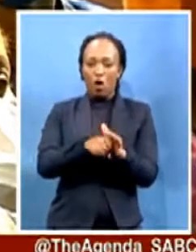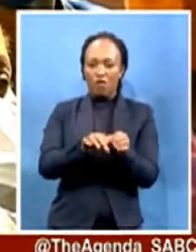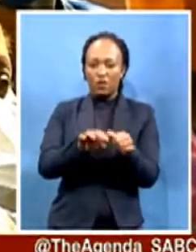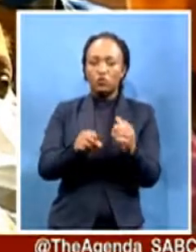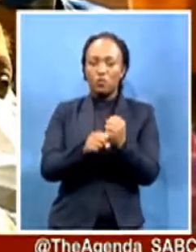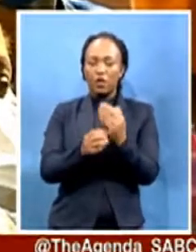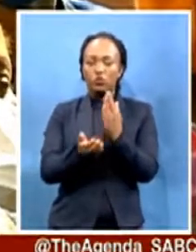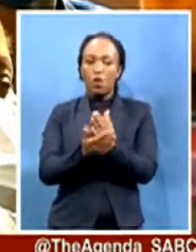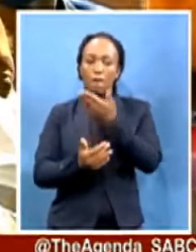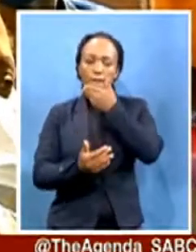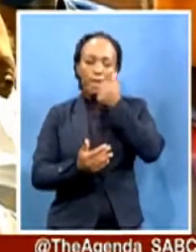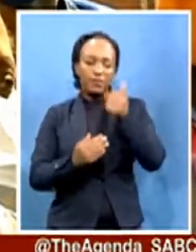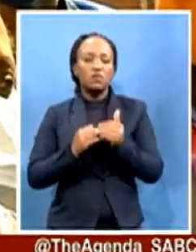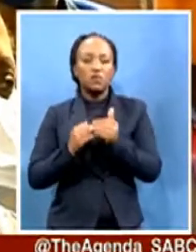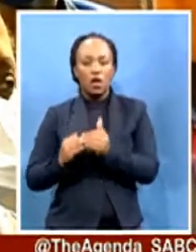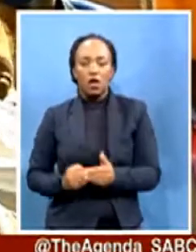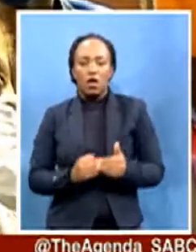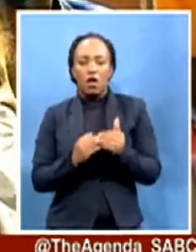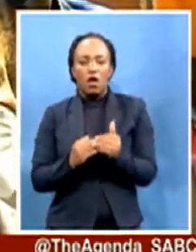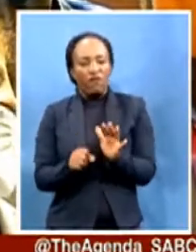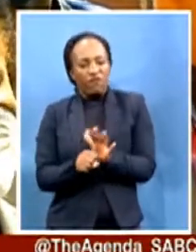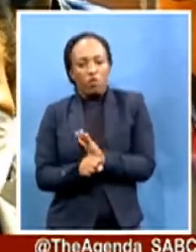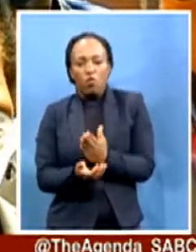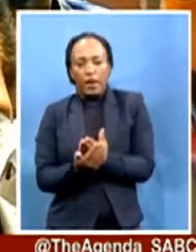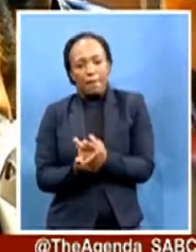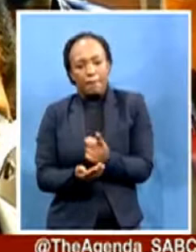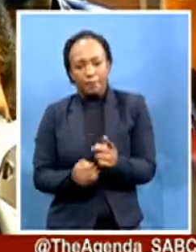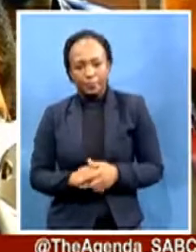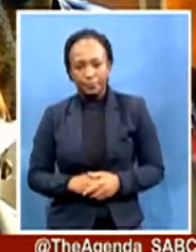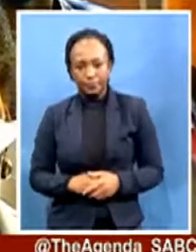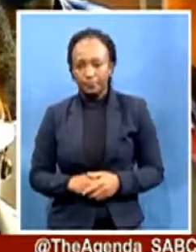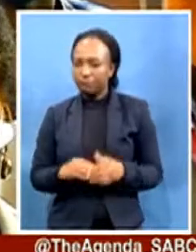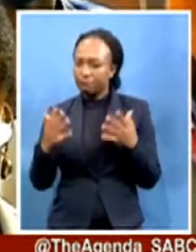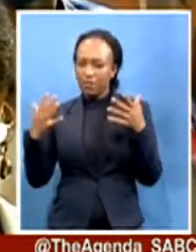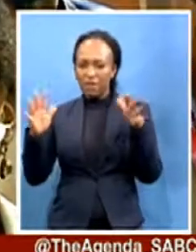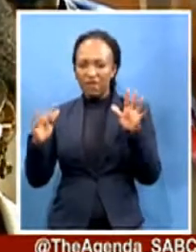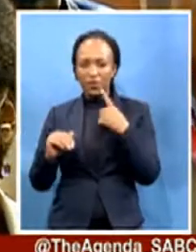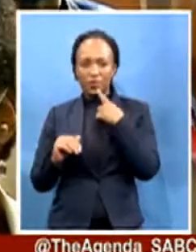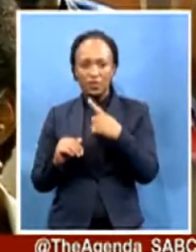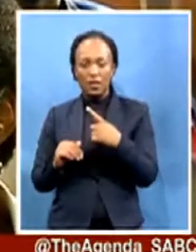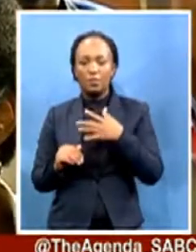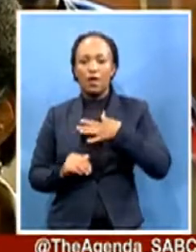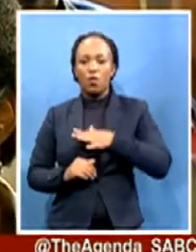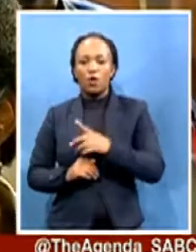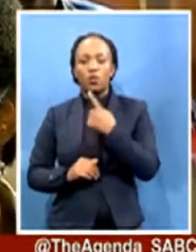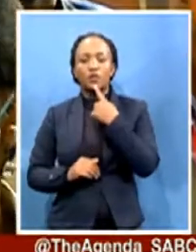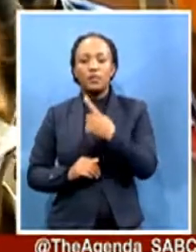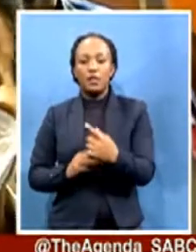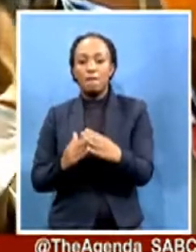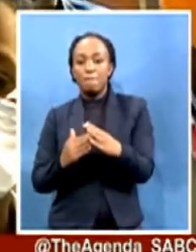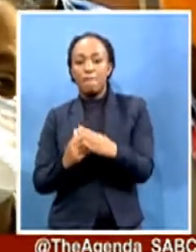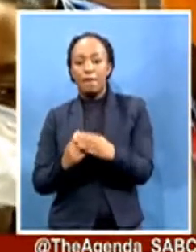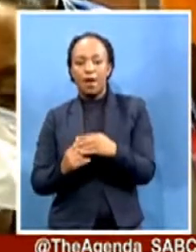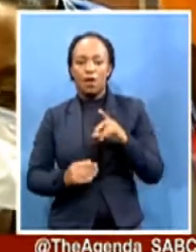of care that is possible. Having said all this, I just want to say that to you, to the members of staff, we know you shouldn't be here, all of